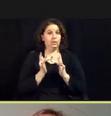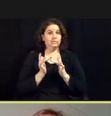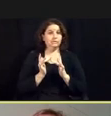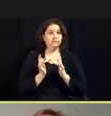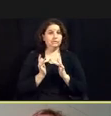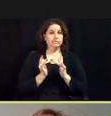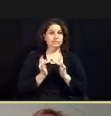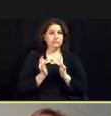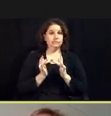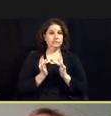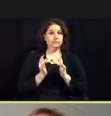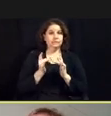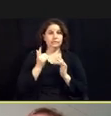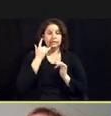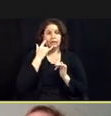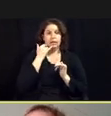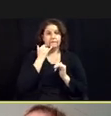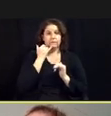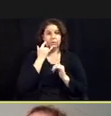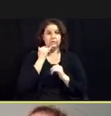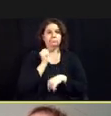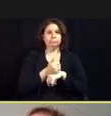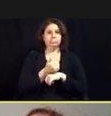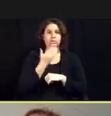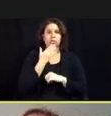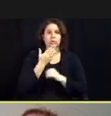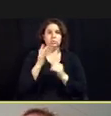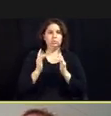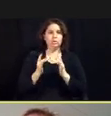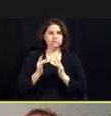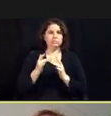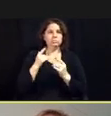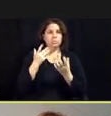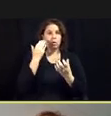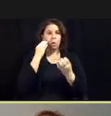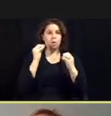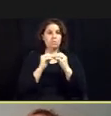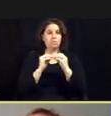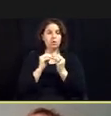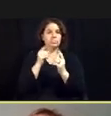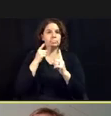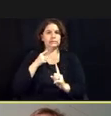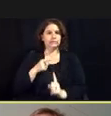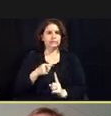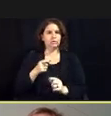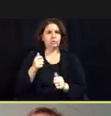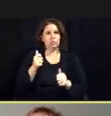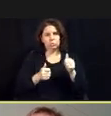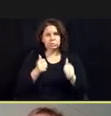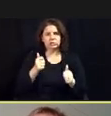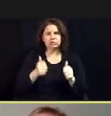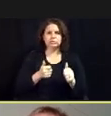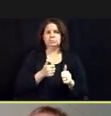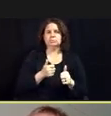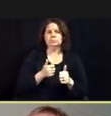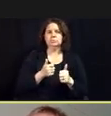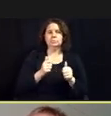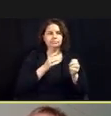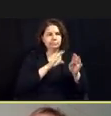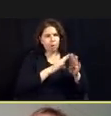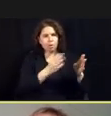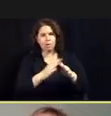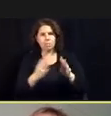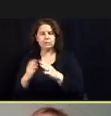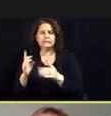website for anyone who wants to know more specifically about what sectors may be open in different counties according to their tier